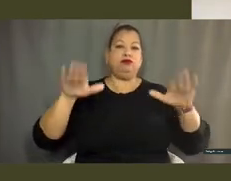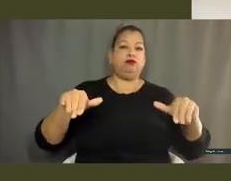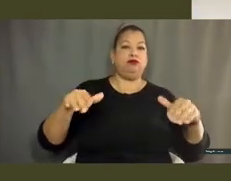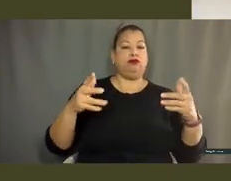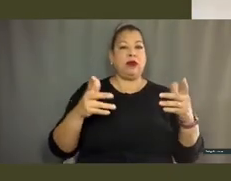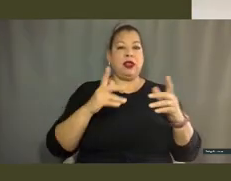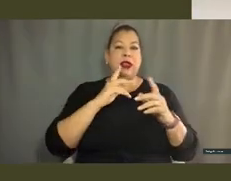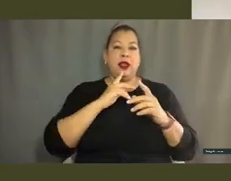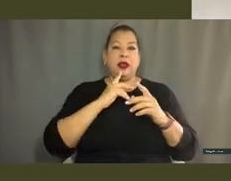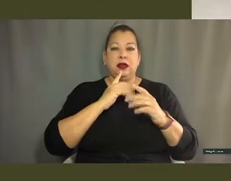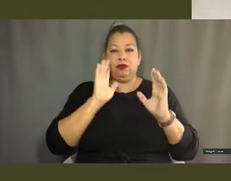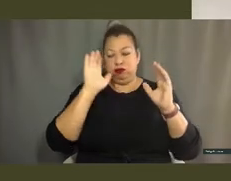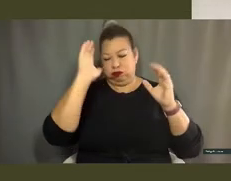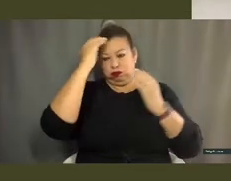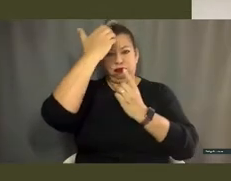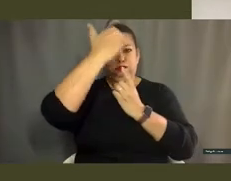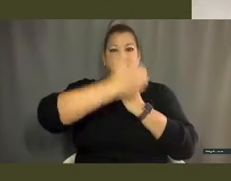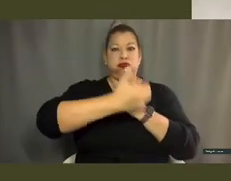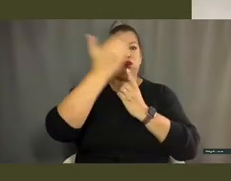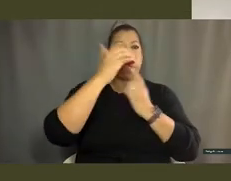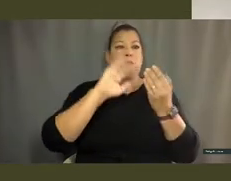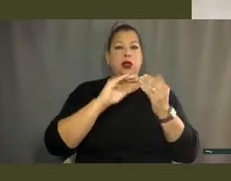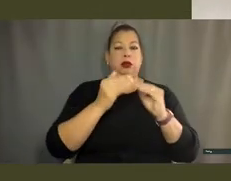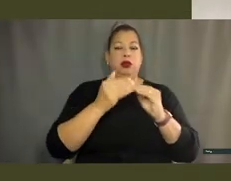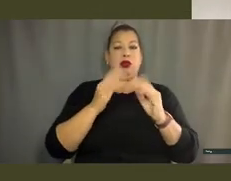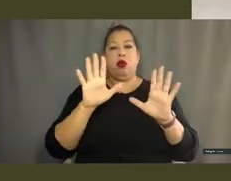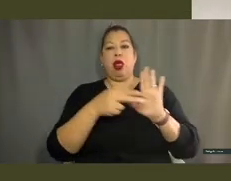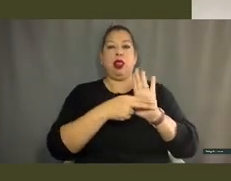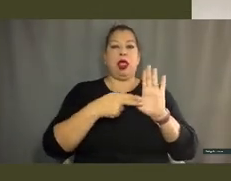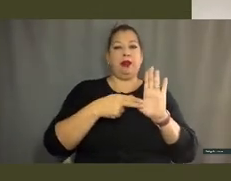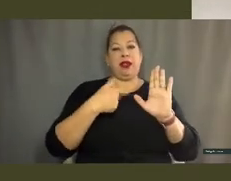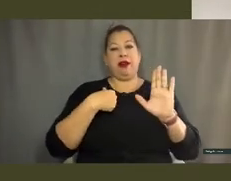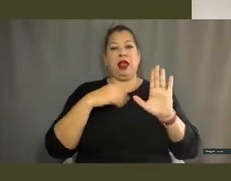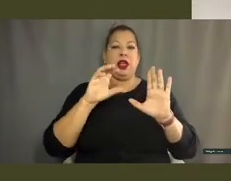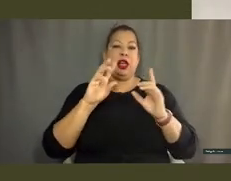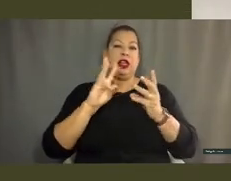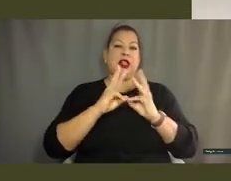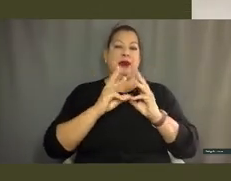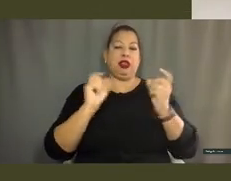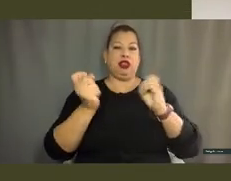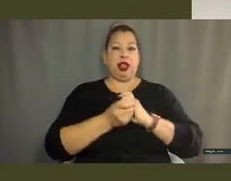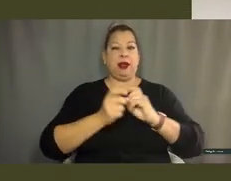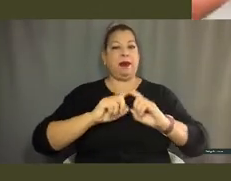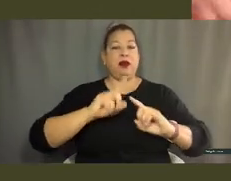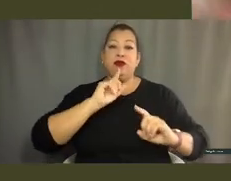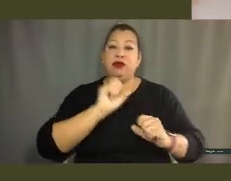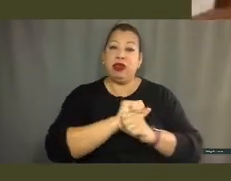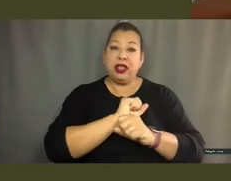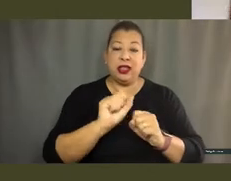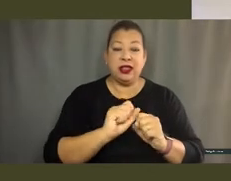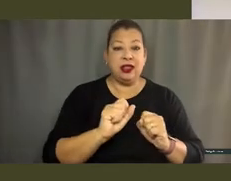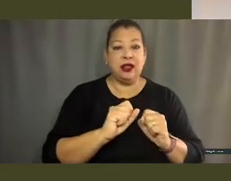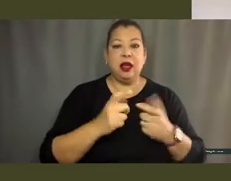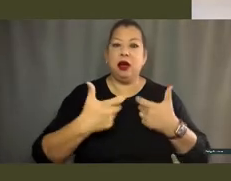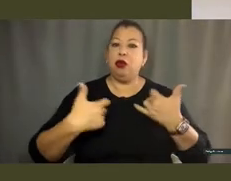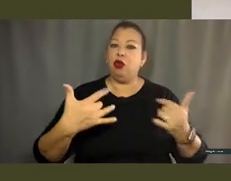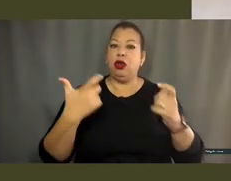we label ourselves as climate change actors, when really and truly it is about climate information and how the